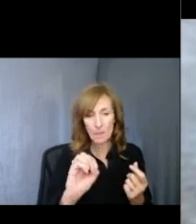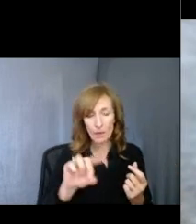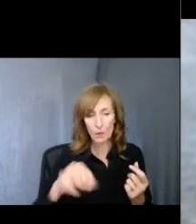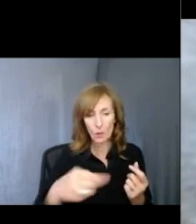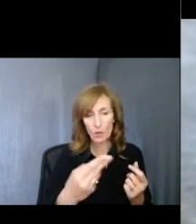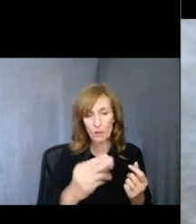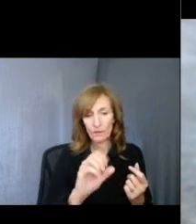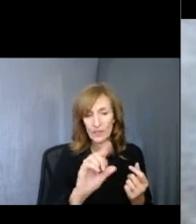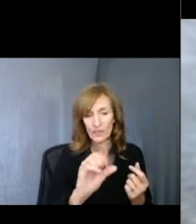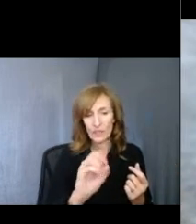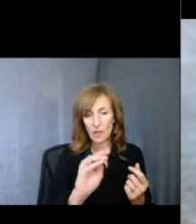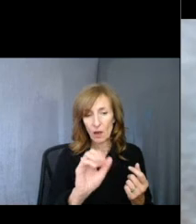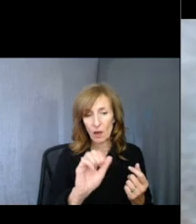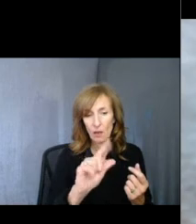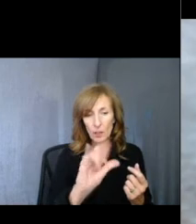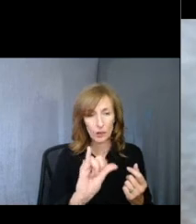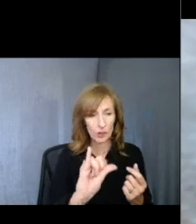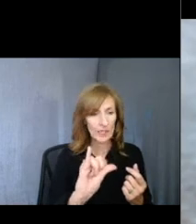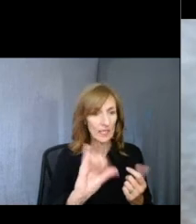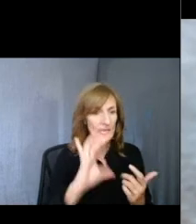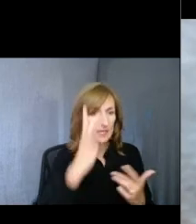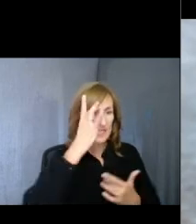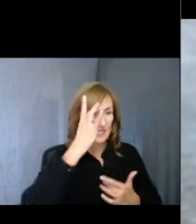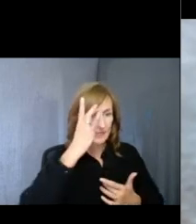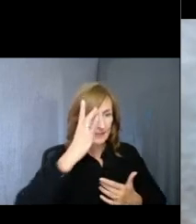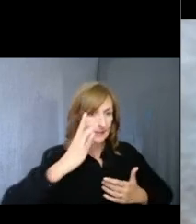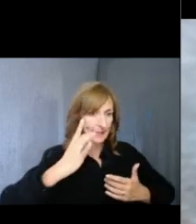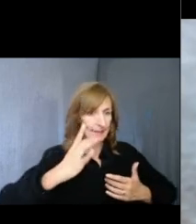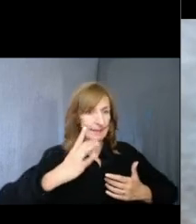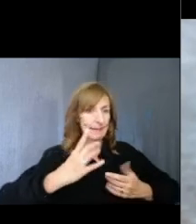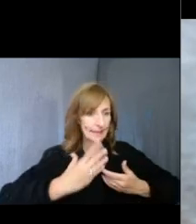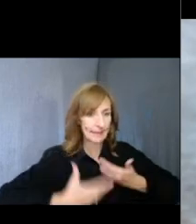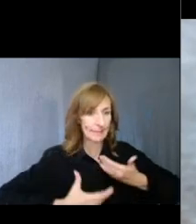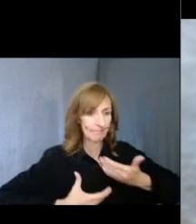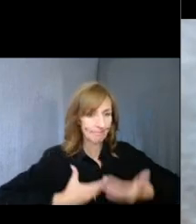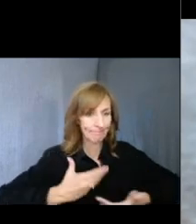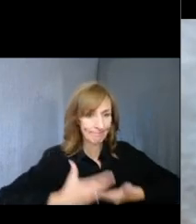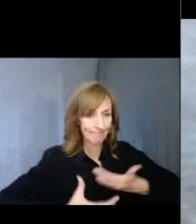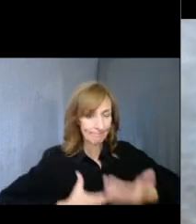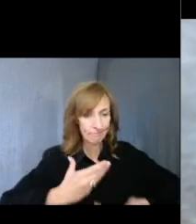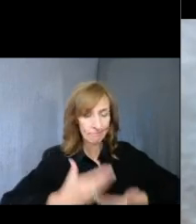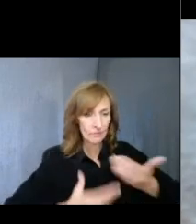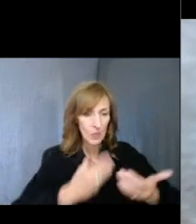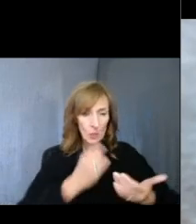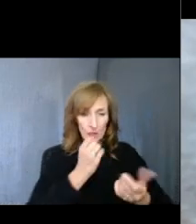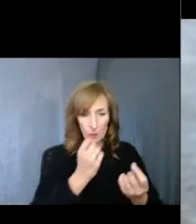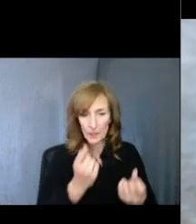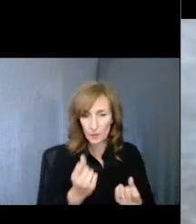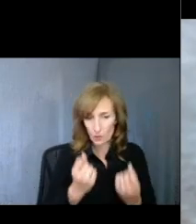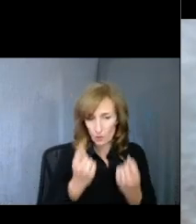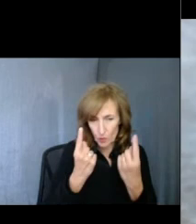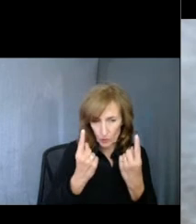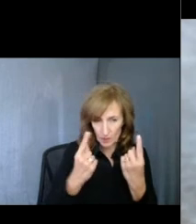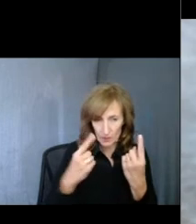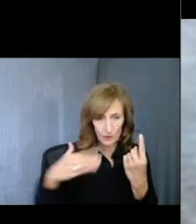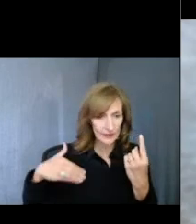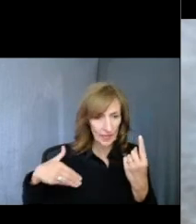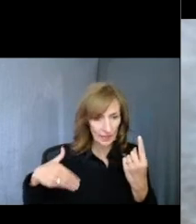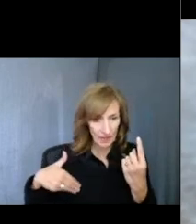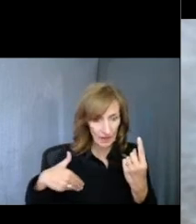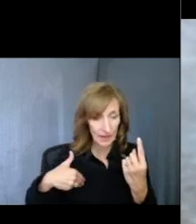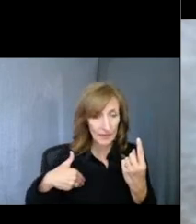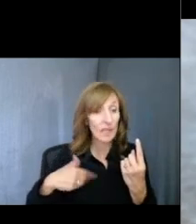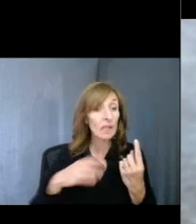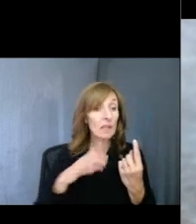process that we don't really understand for cats. And we sometimes can use information that we know from human